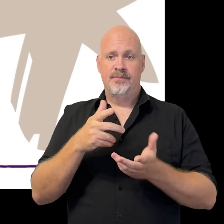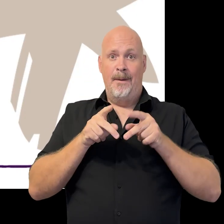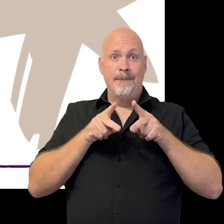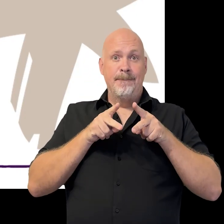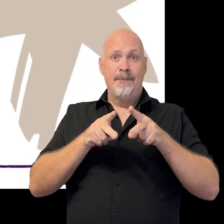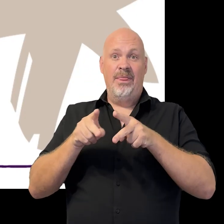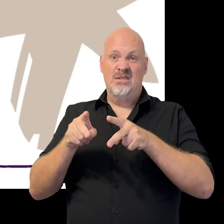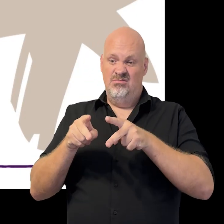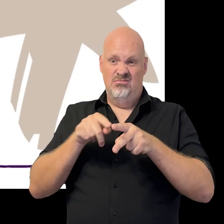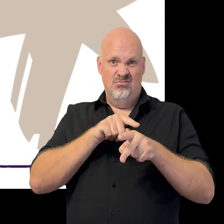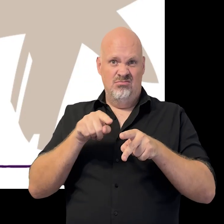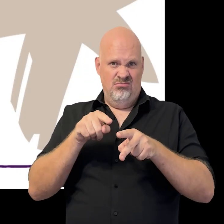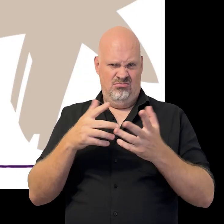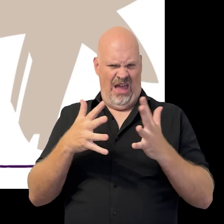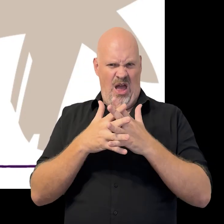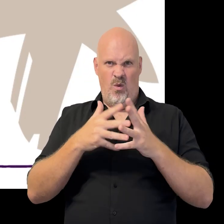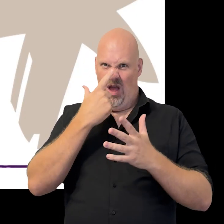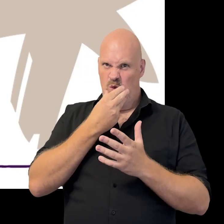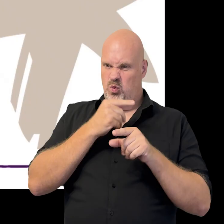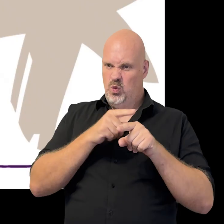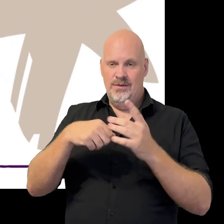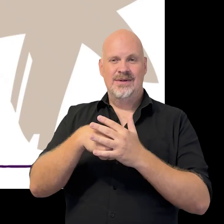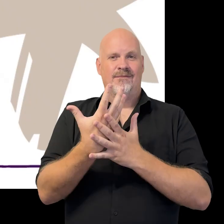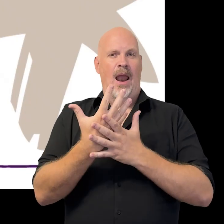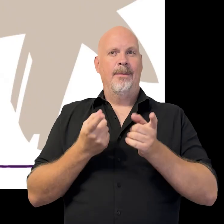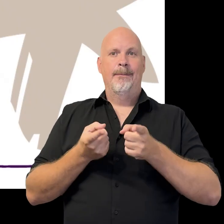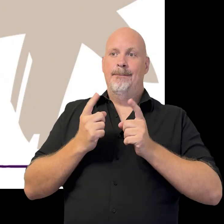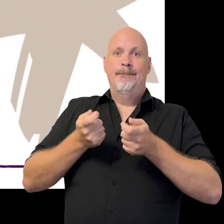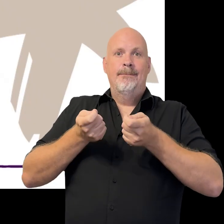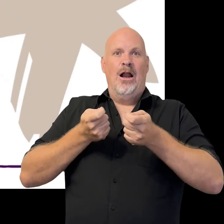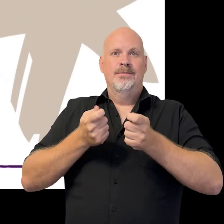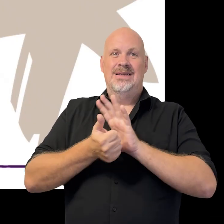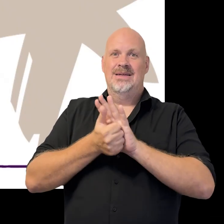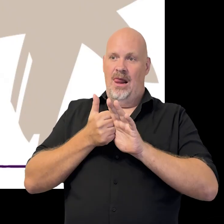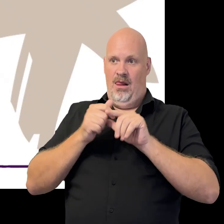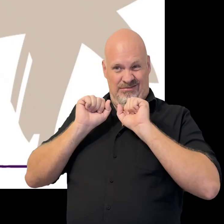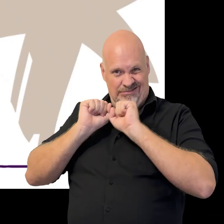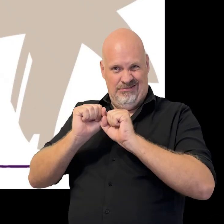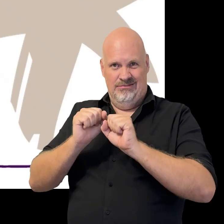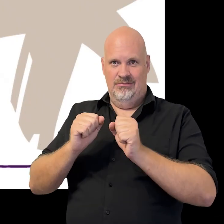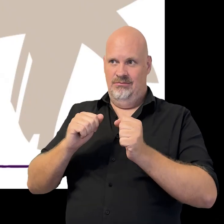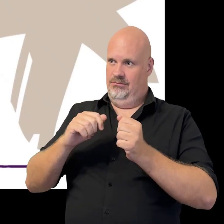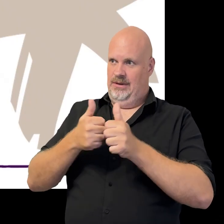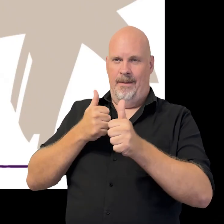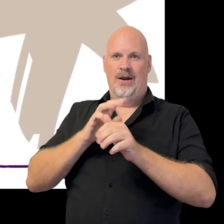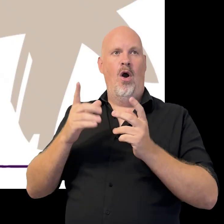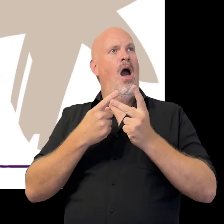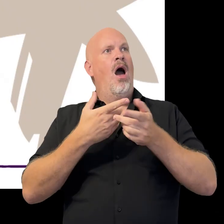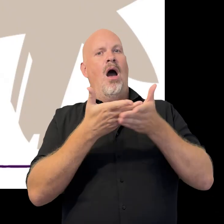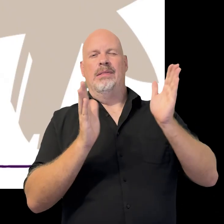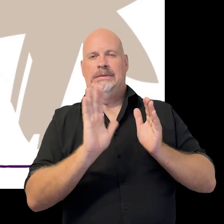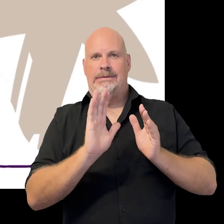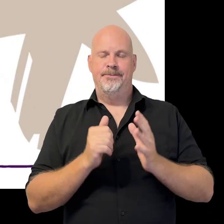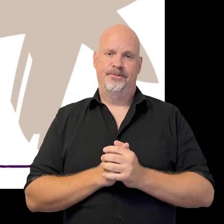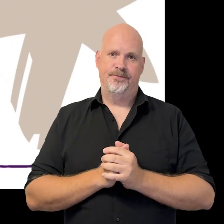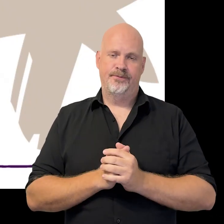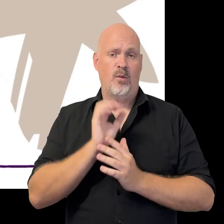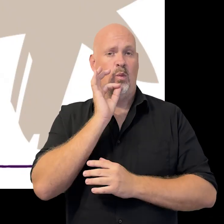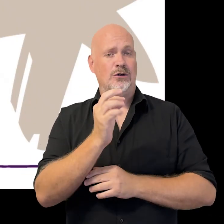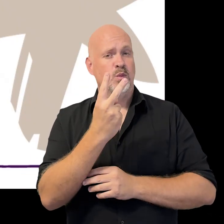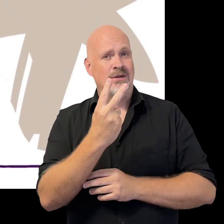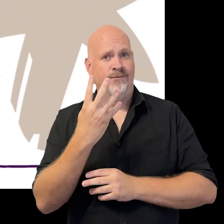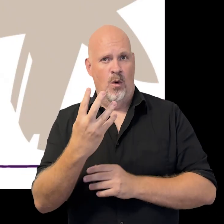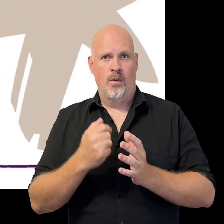are written by experts in their field. Make sure you're referencing appropriately, correctly